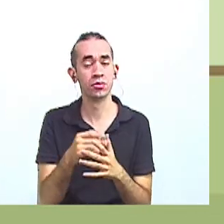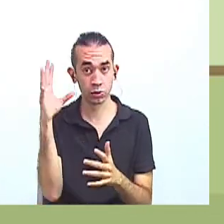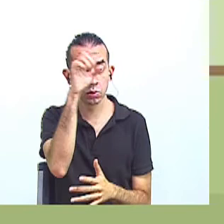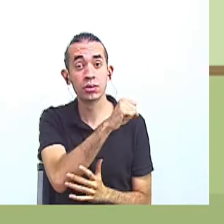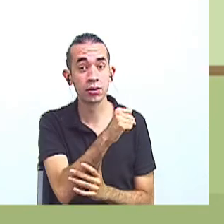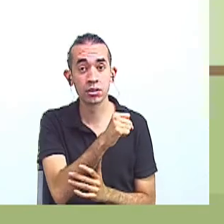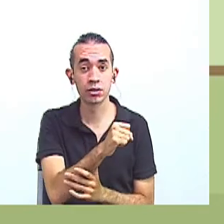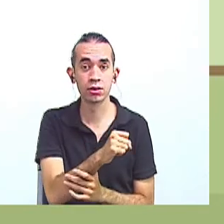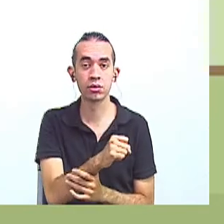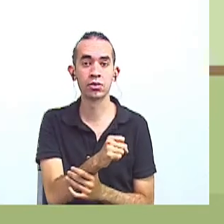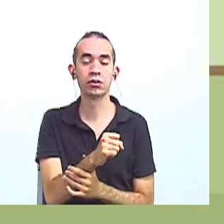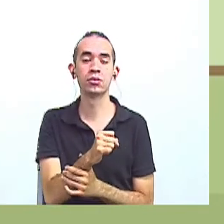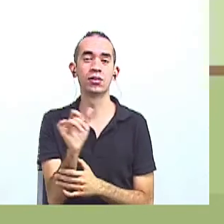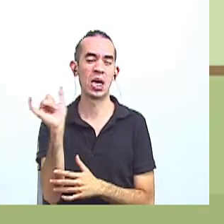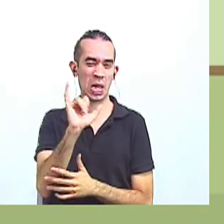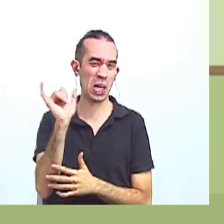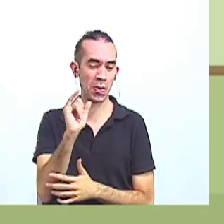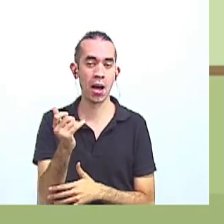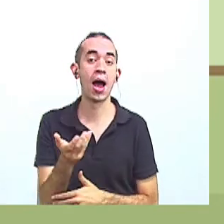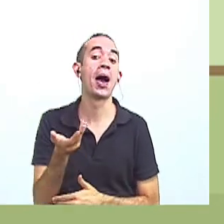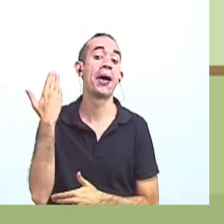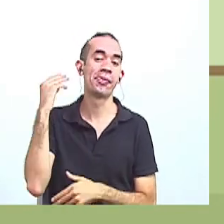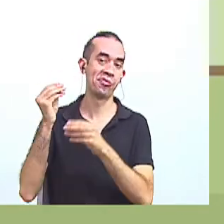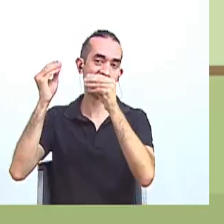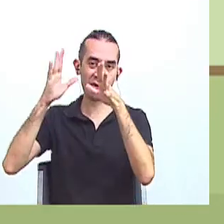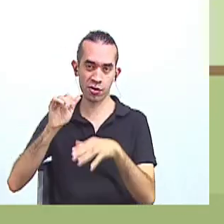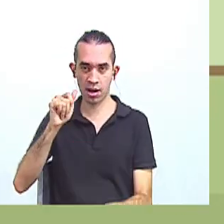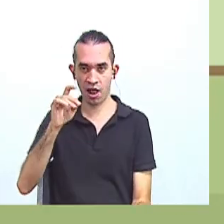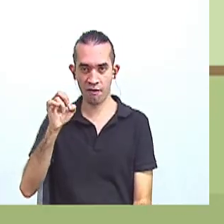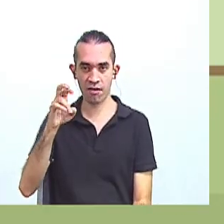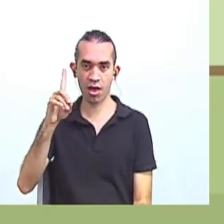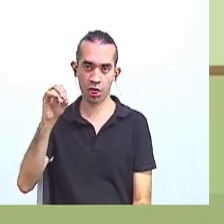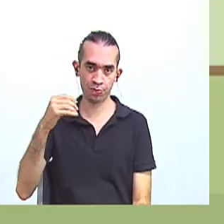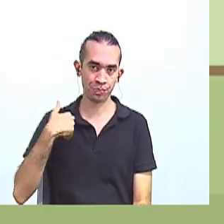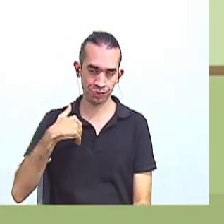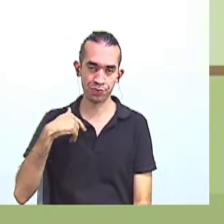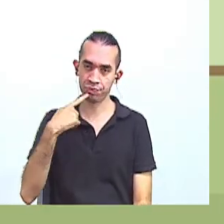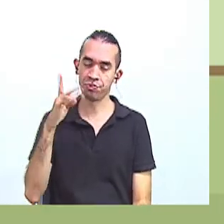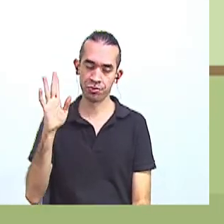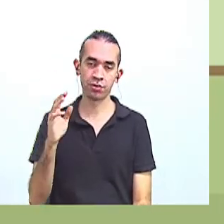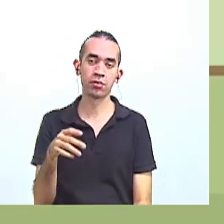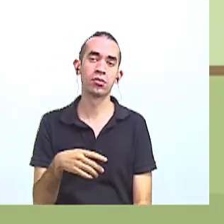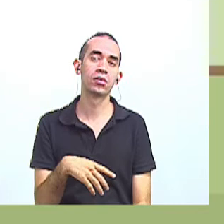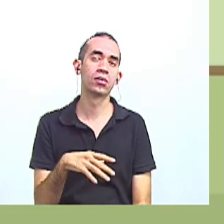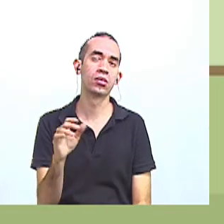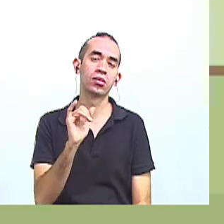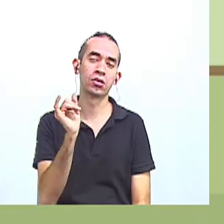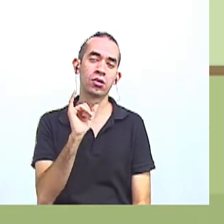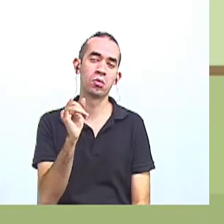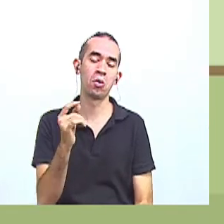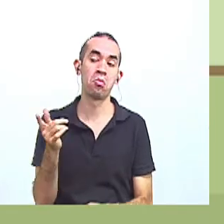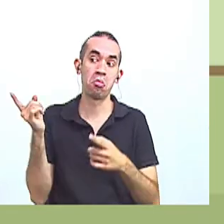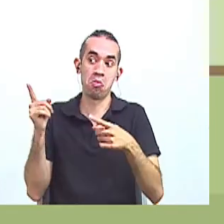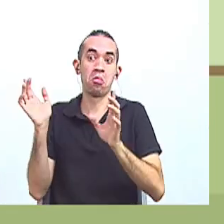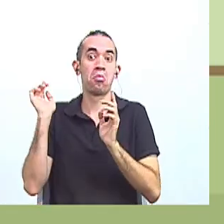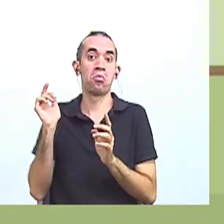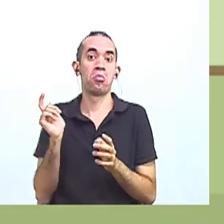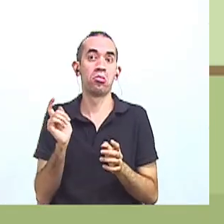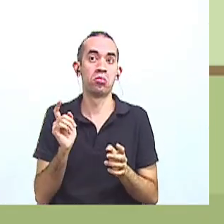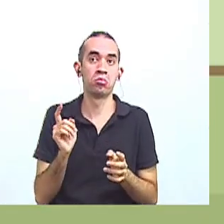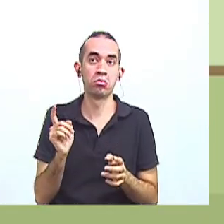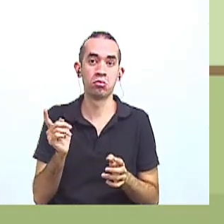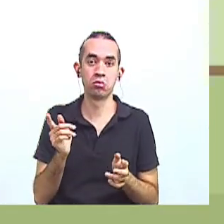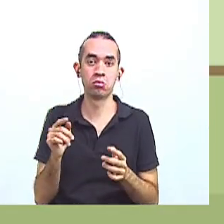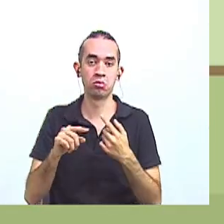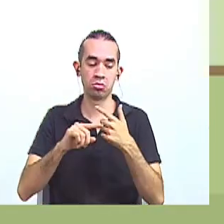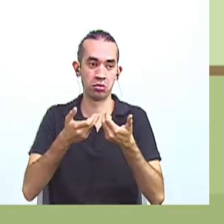that? She used the same expression Teacher Alfredo used. That was mere casualty because they